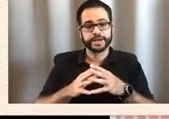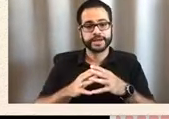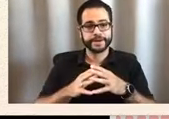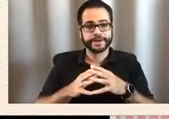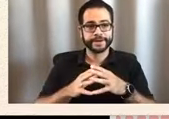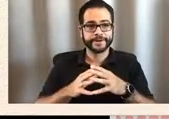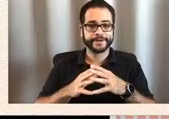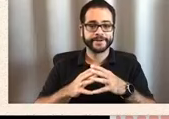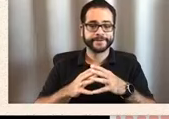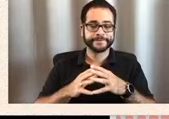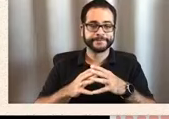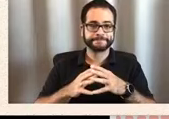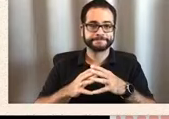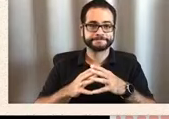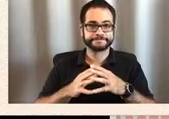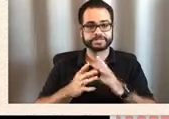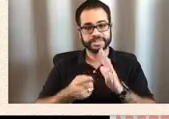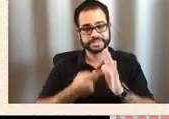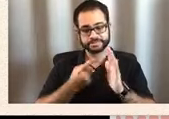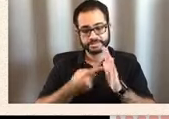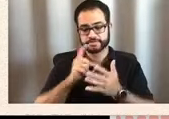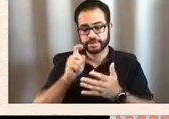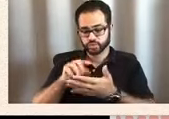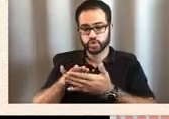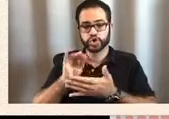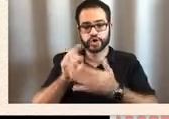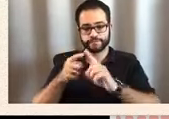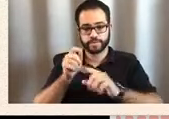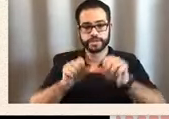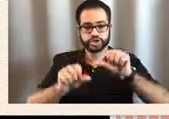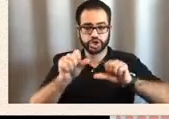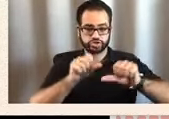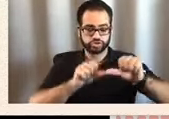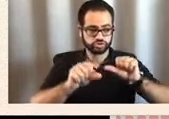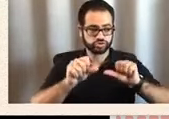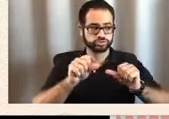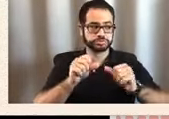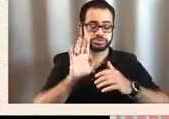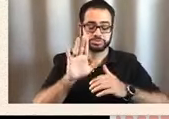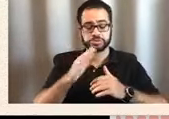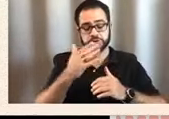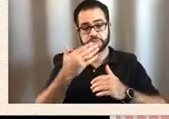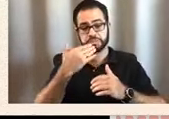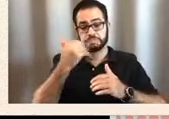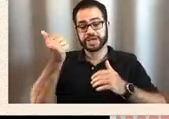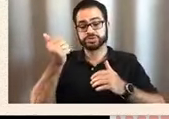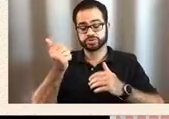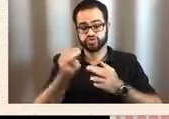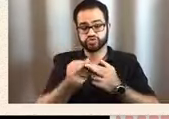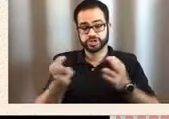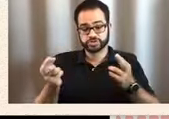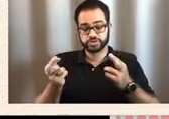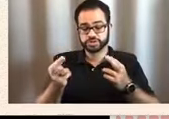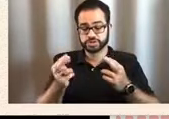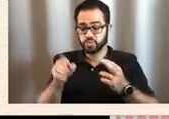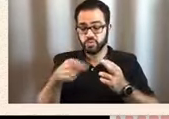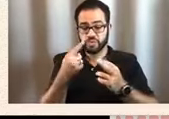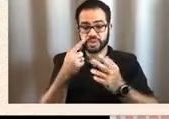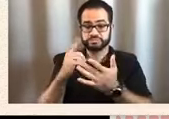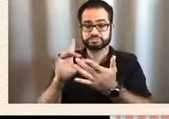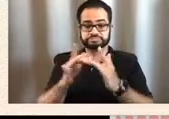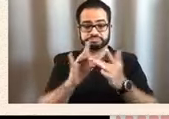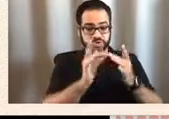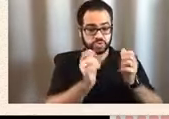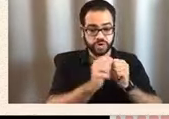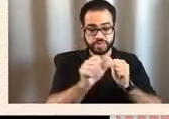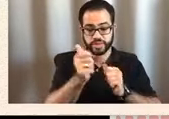you learn from each other. Some of your best resources are networking with other people who are going through the